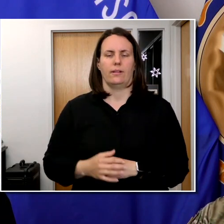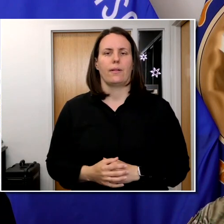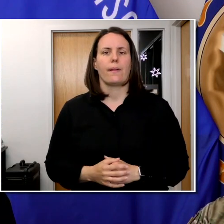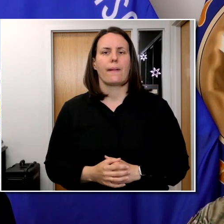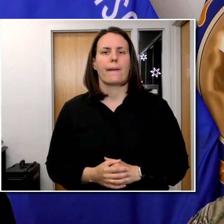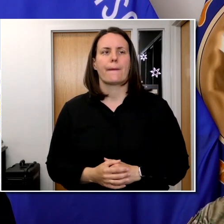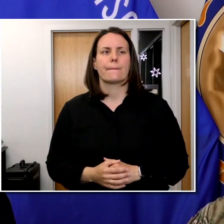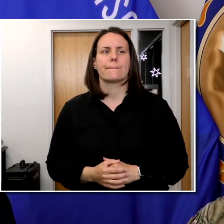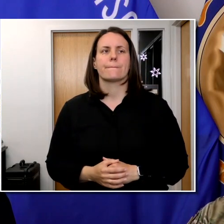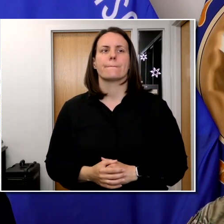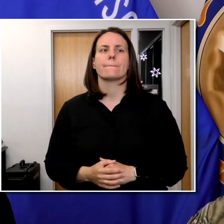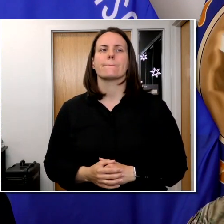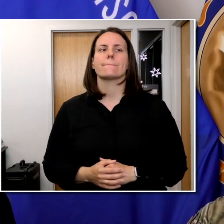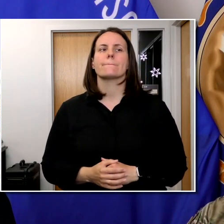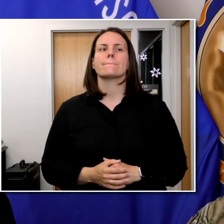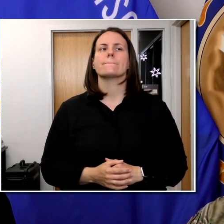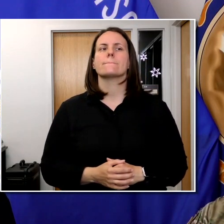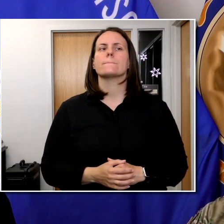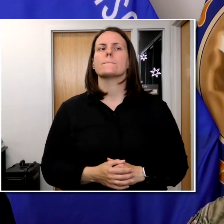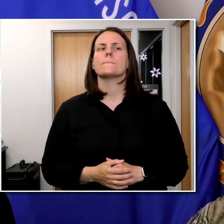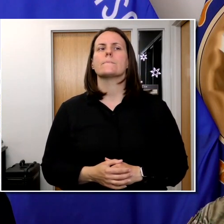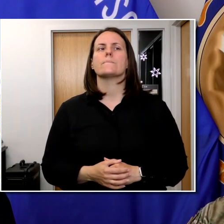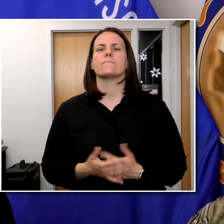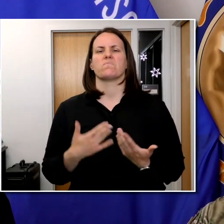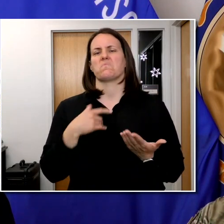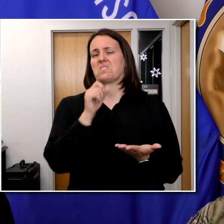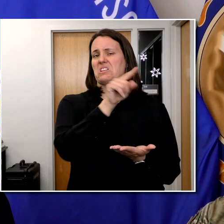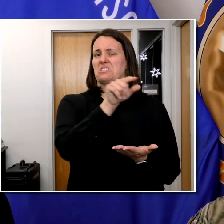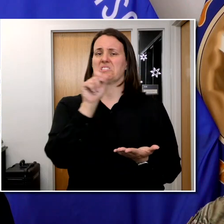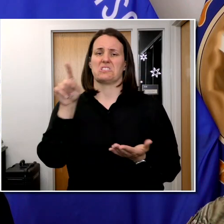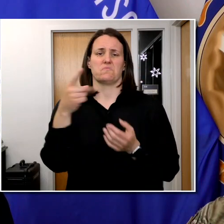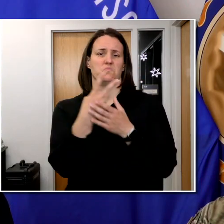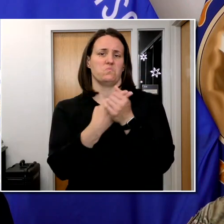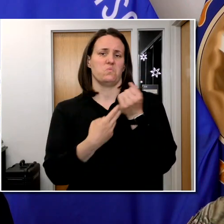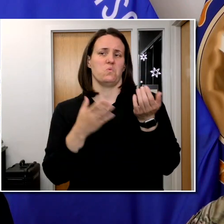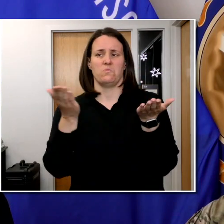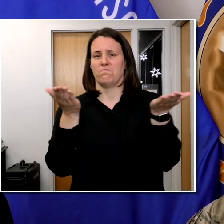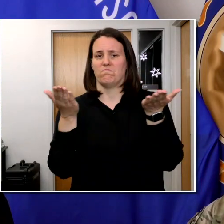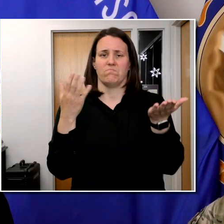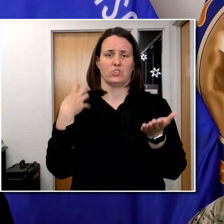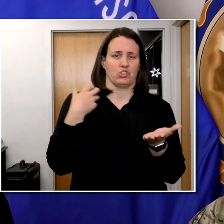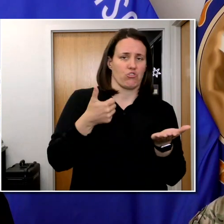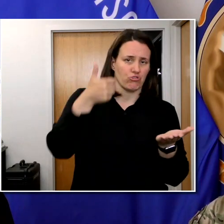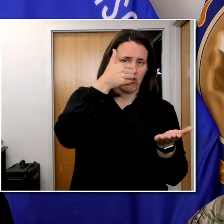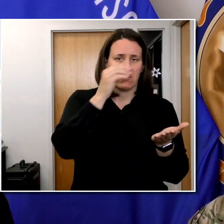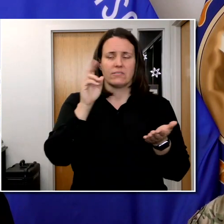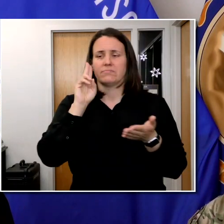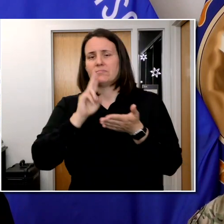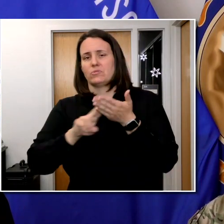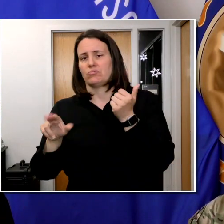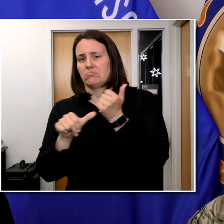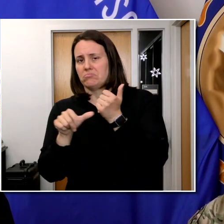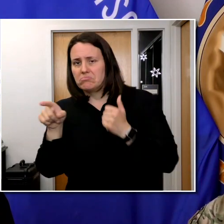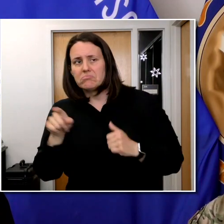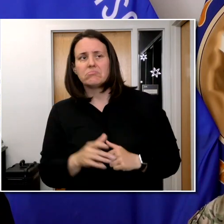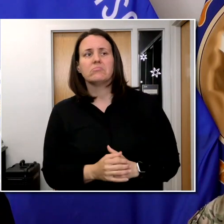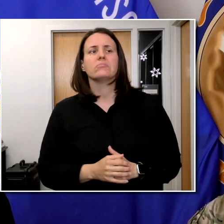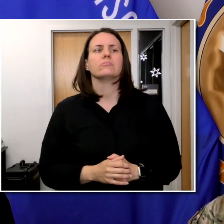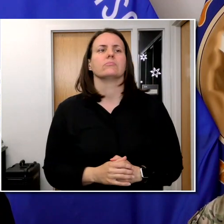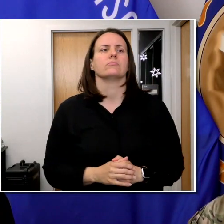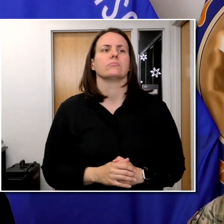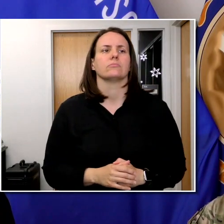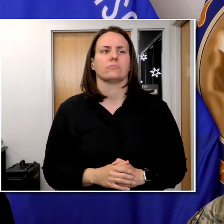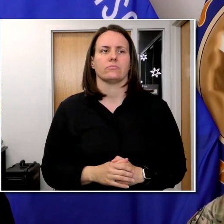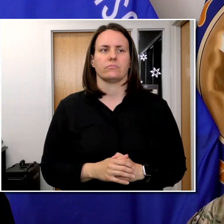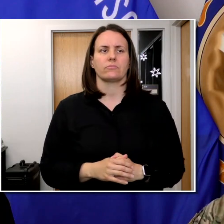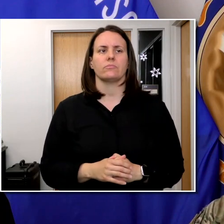So this question is for both the Deputy Secretary and General Knapp. So I'm looking for the coalition of Midwest governors. I